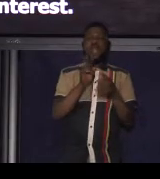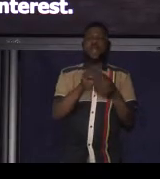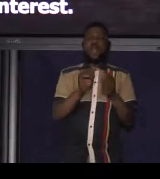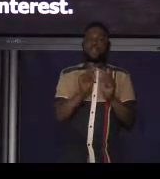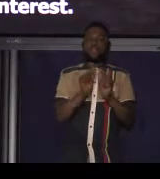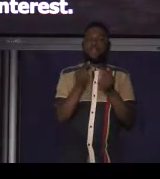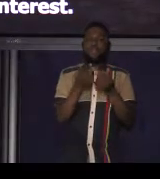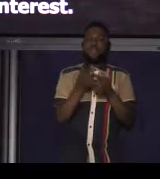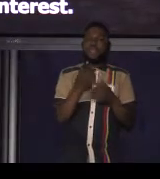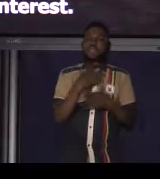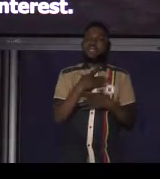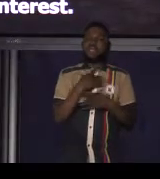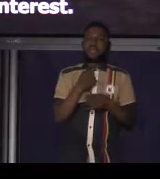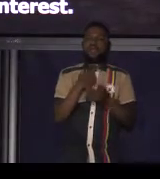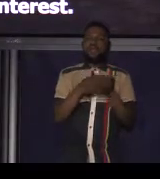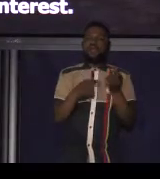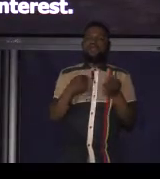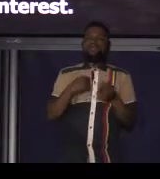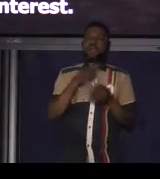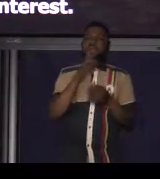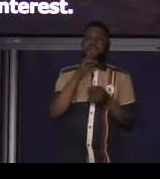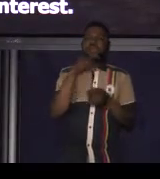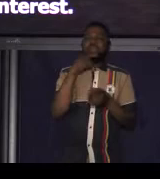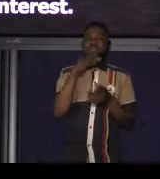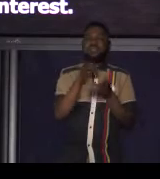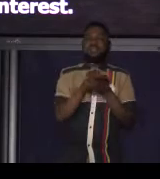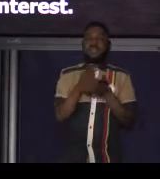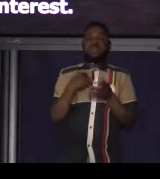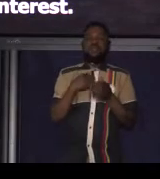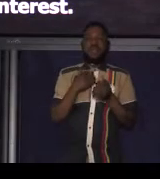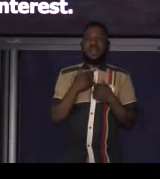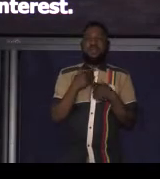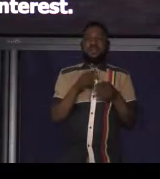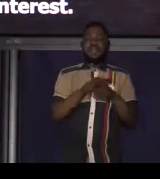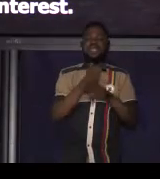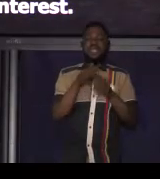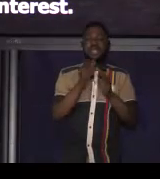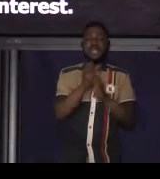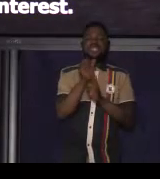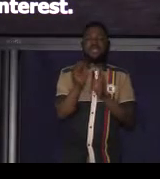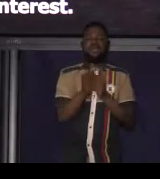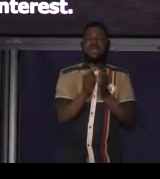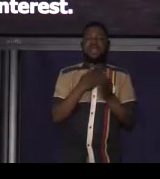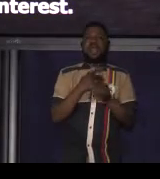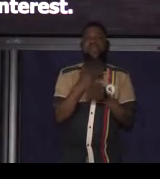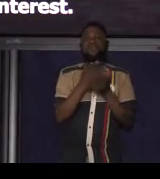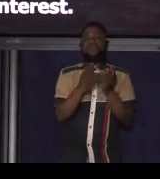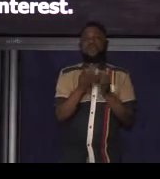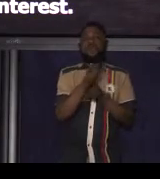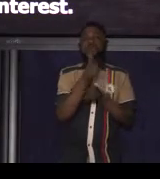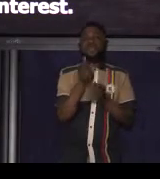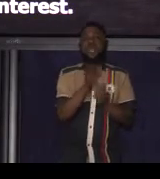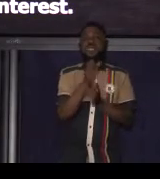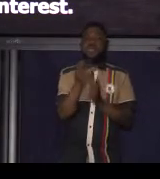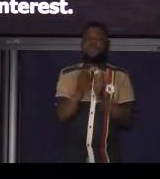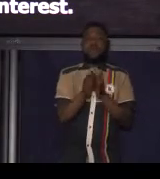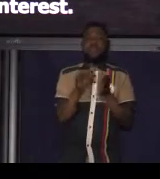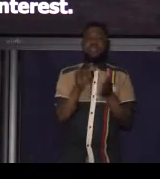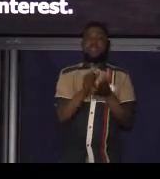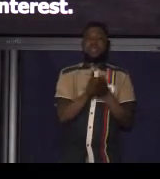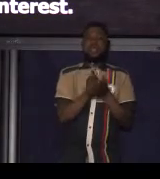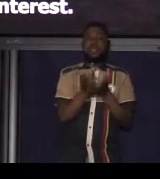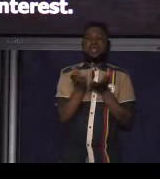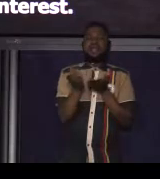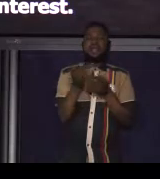individual or group interest. What we are saying here is that we have national symbols and we have some symbols that